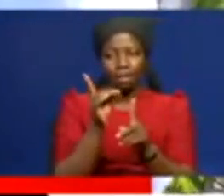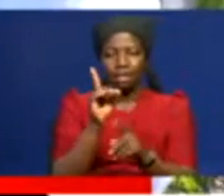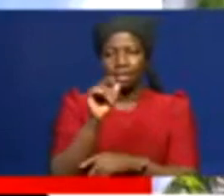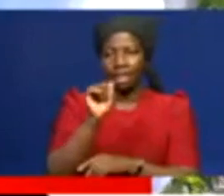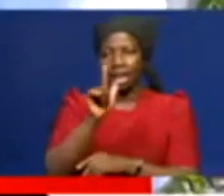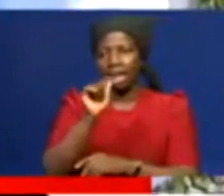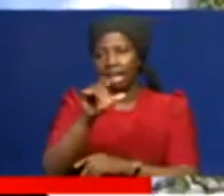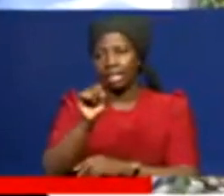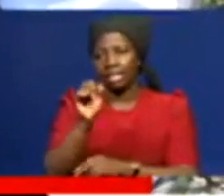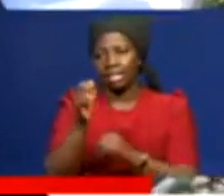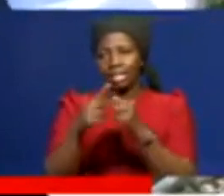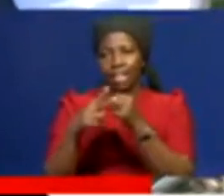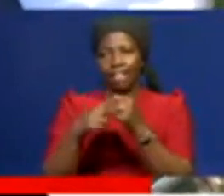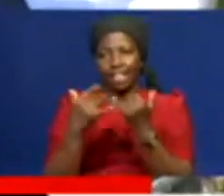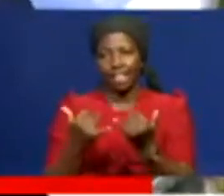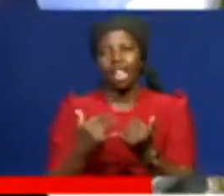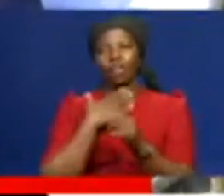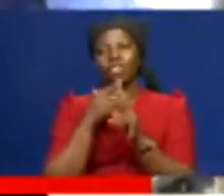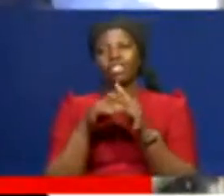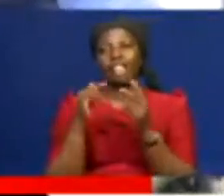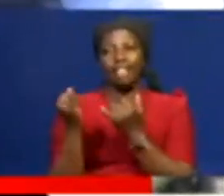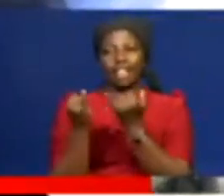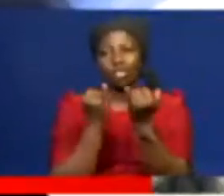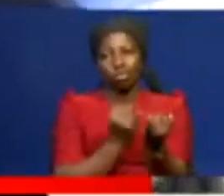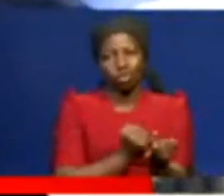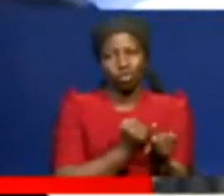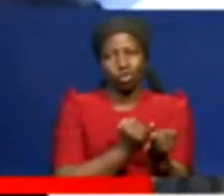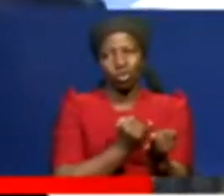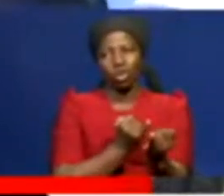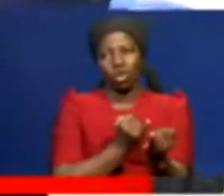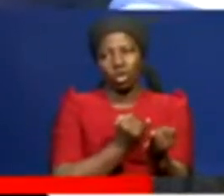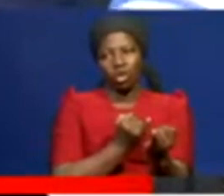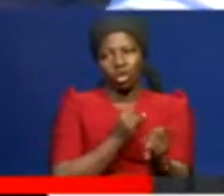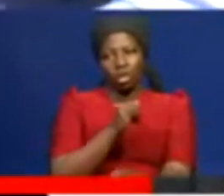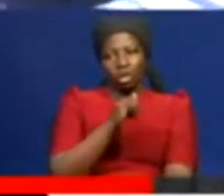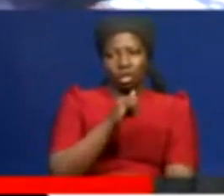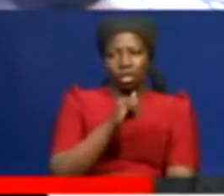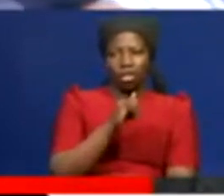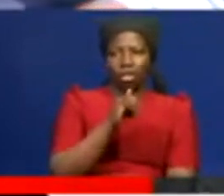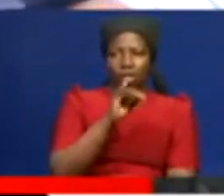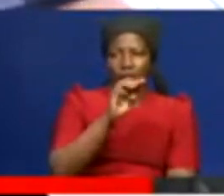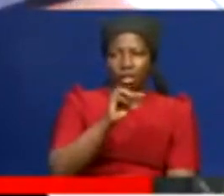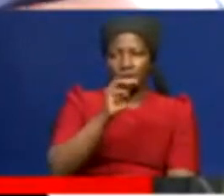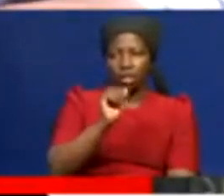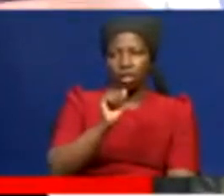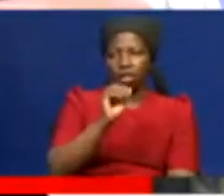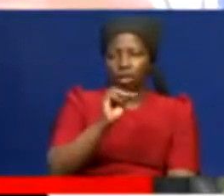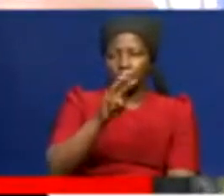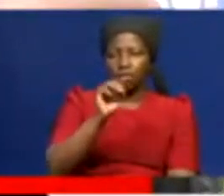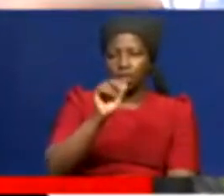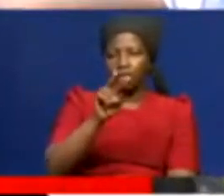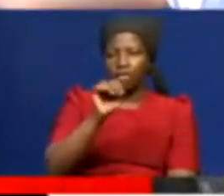away, let me just kick in and bring on set here, that is Joy Cox Mavali, who is actually the